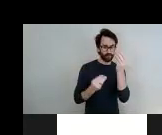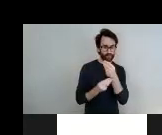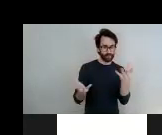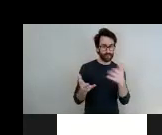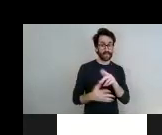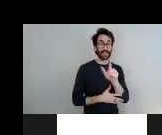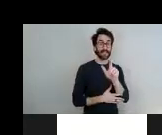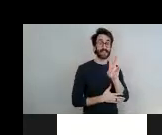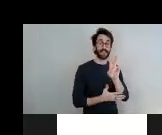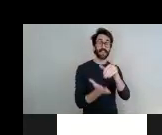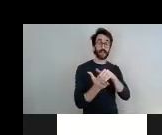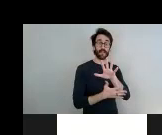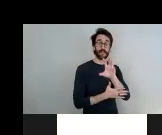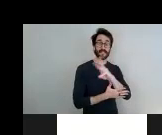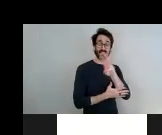7,566,